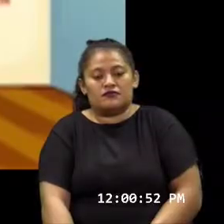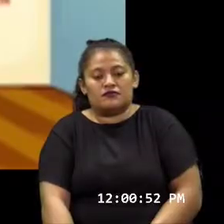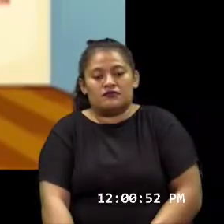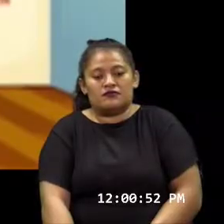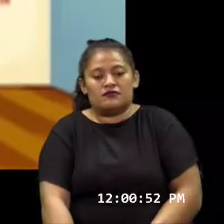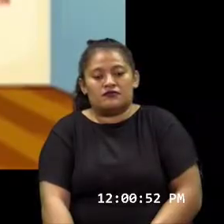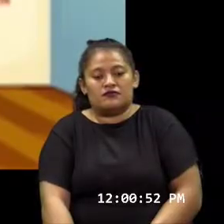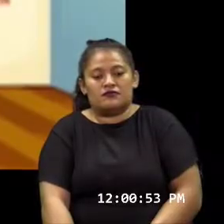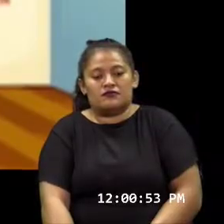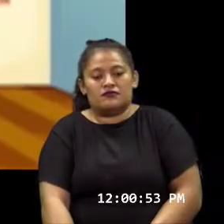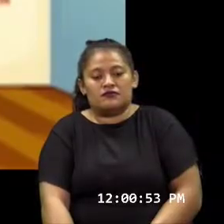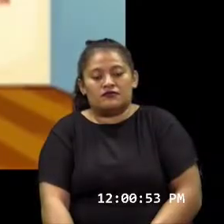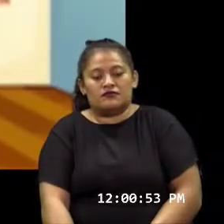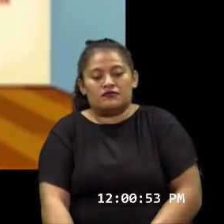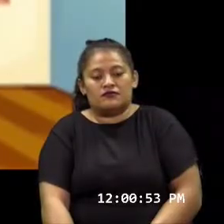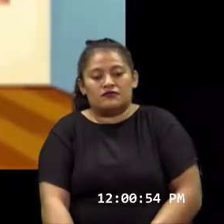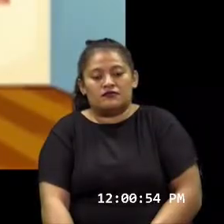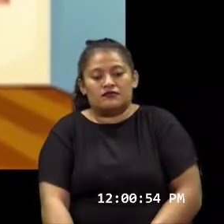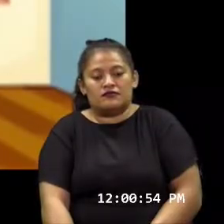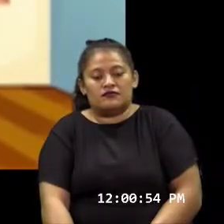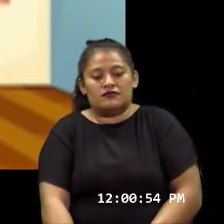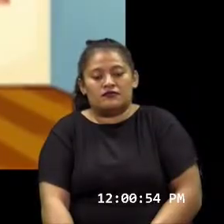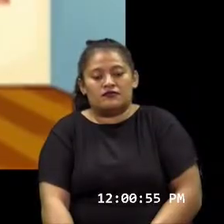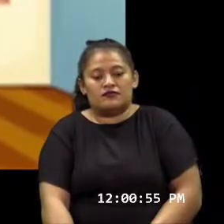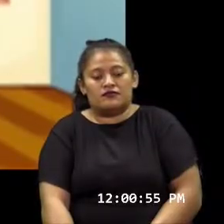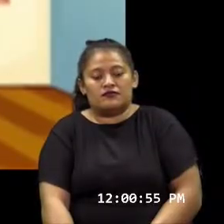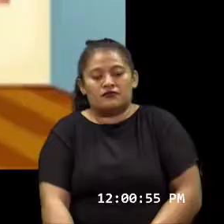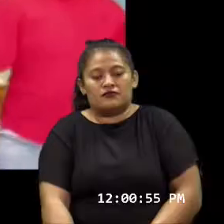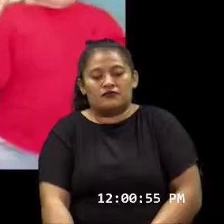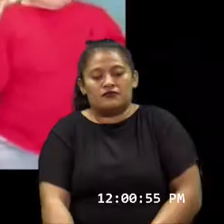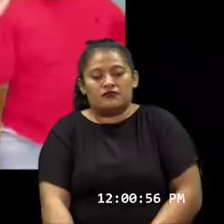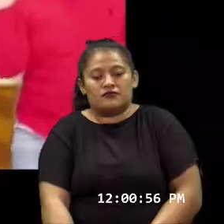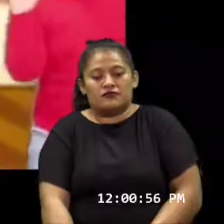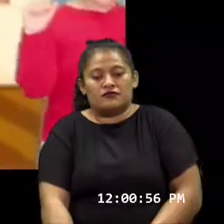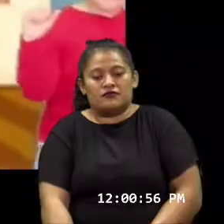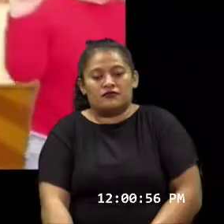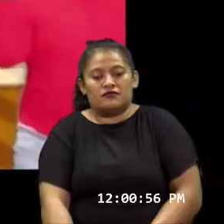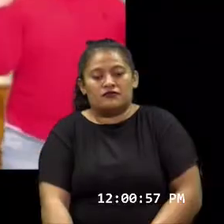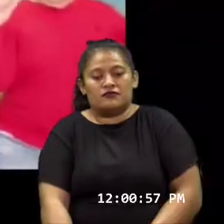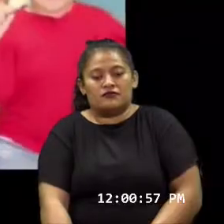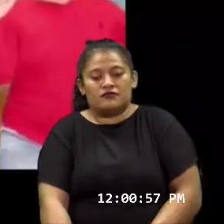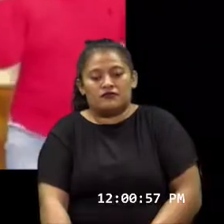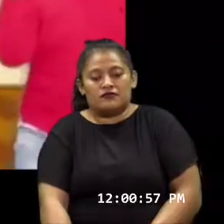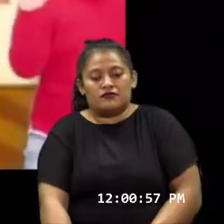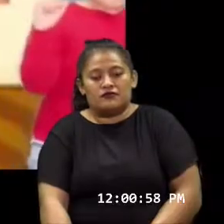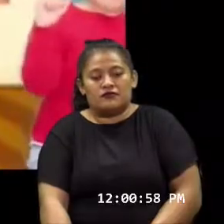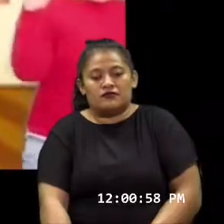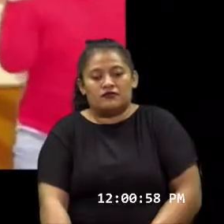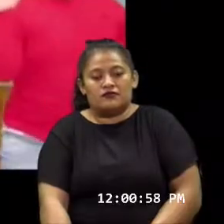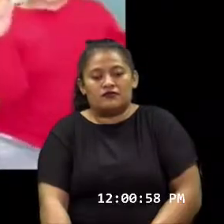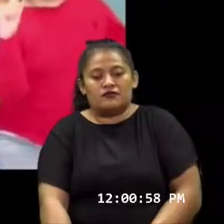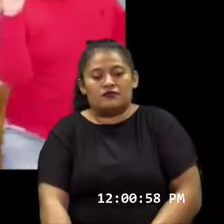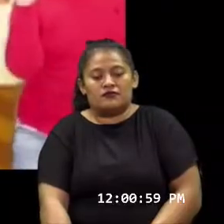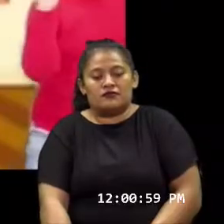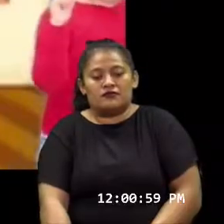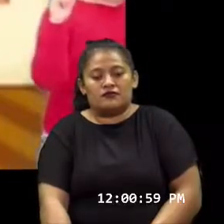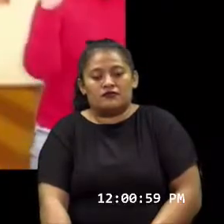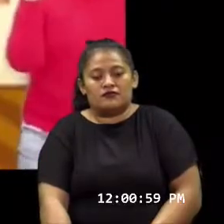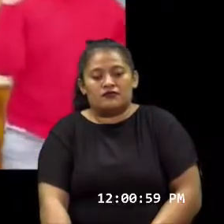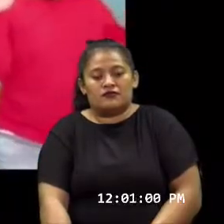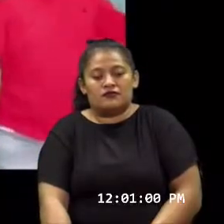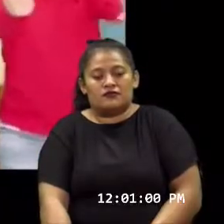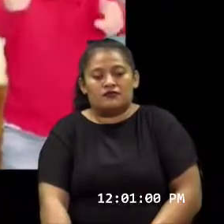paragraph. I can write a paragraph. I can write a paragraph. Yeah, I can write a paragraph. I can write a paragraph. I can